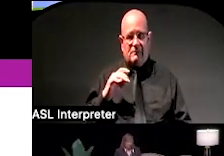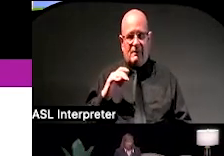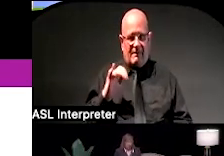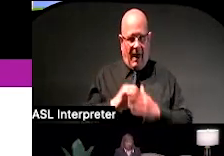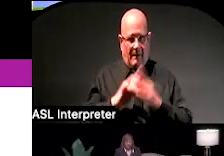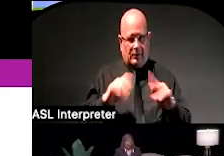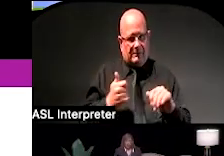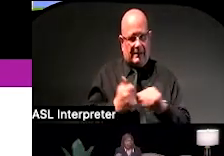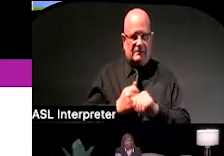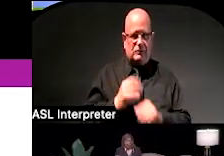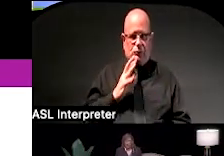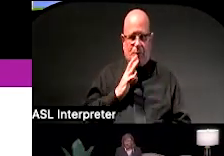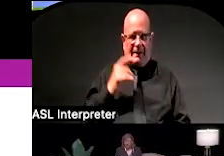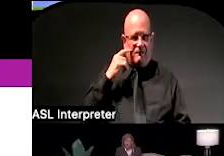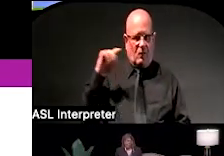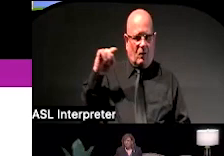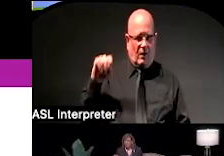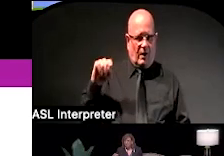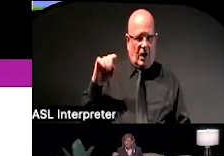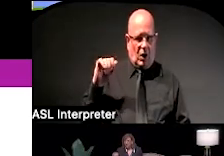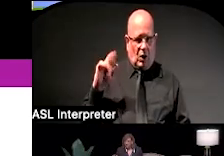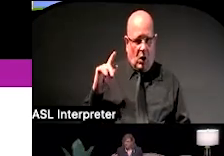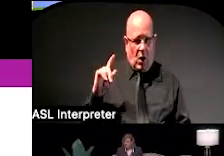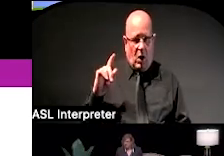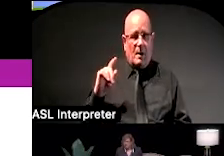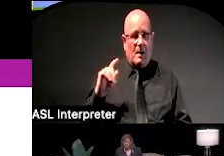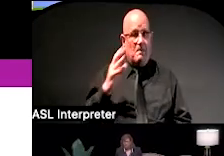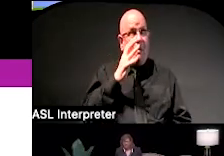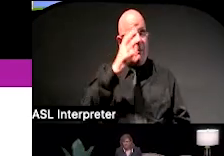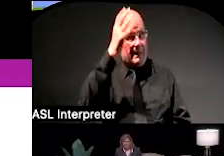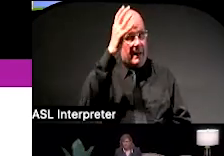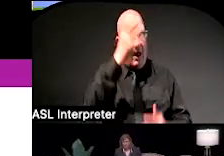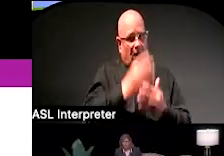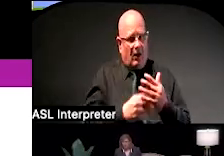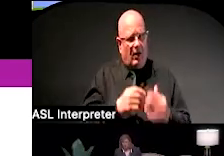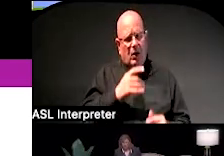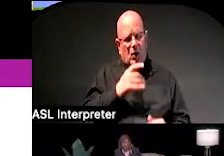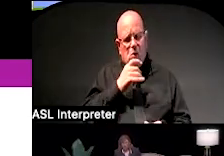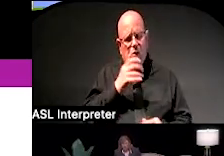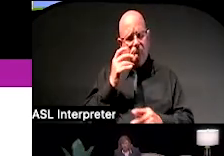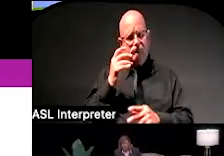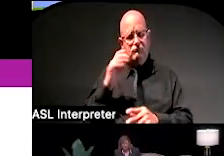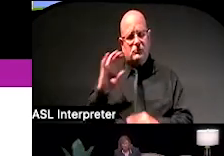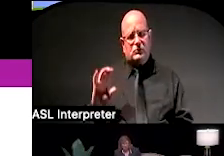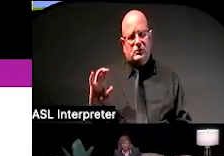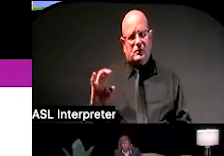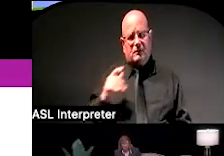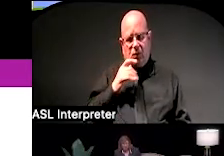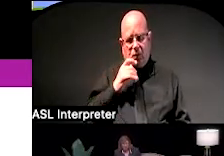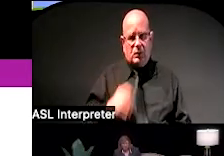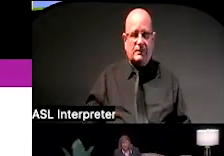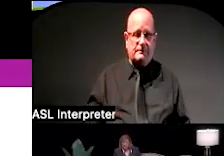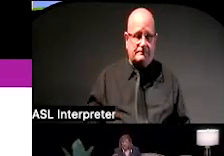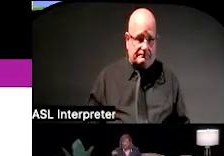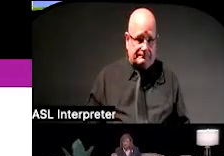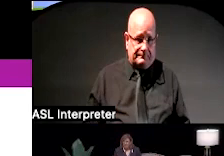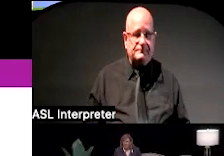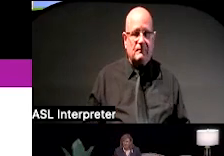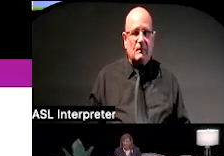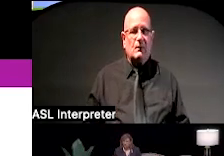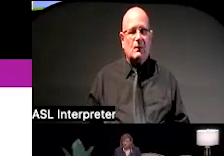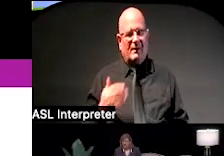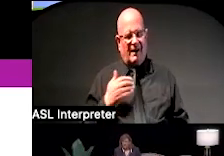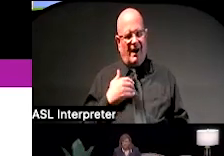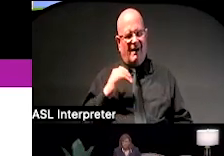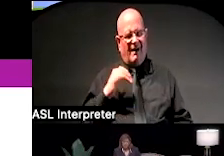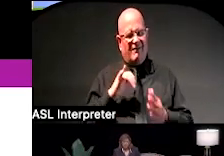for Carl when his mom and dad are no longer alive? We had that